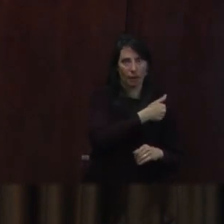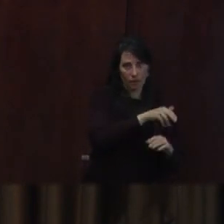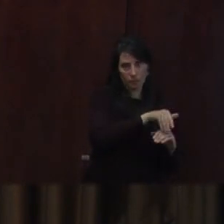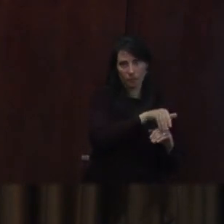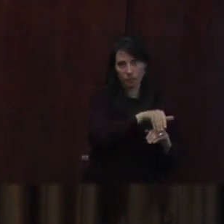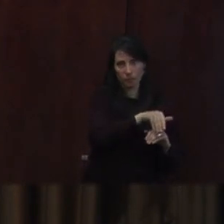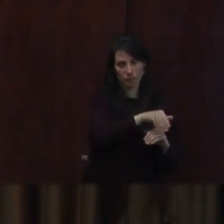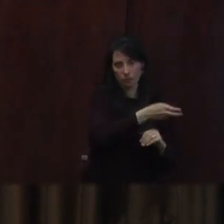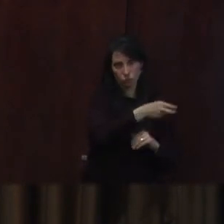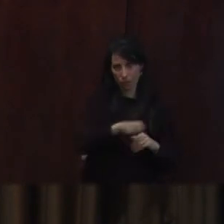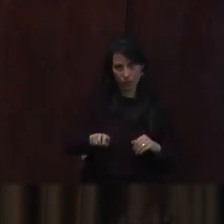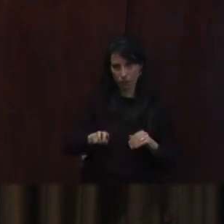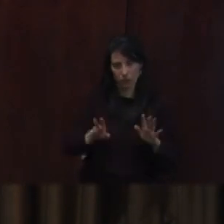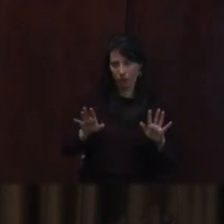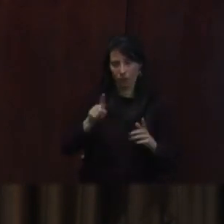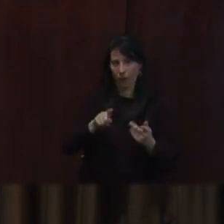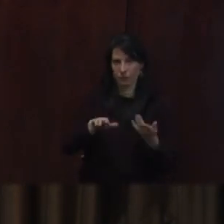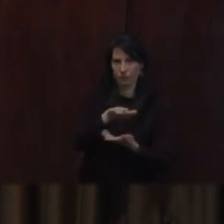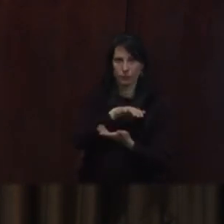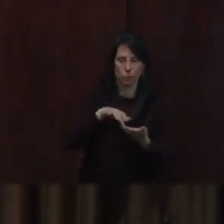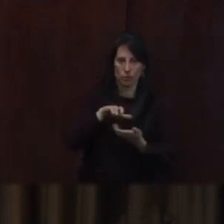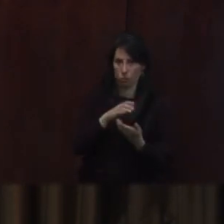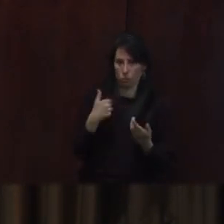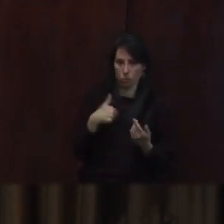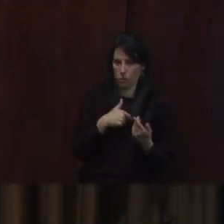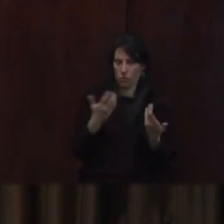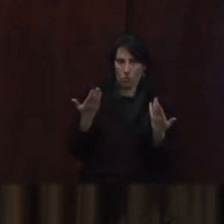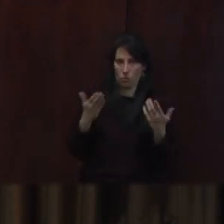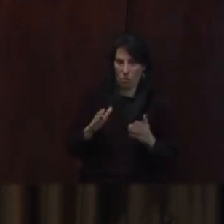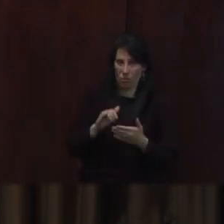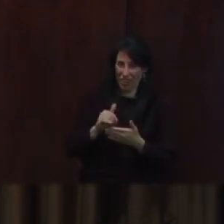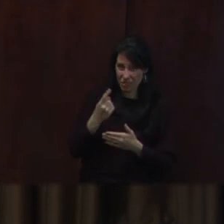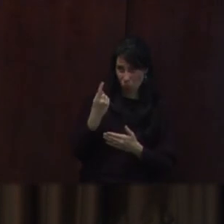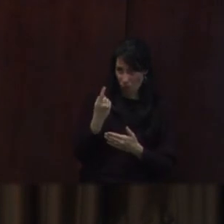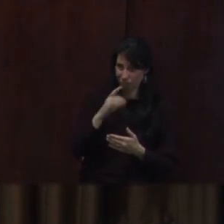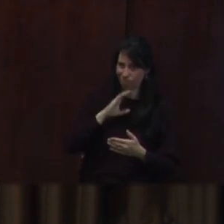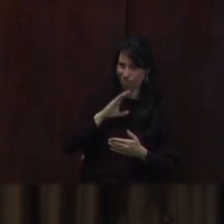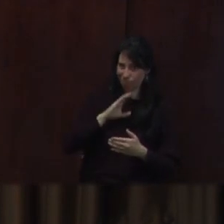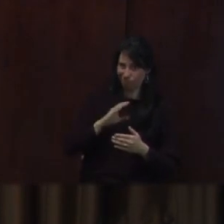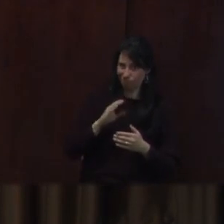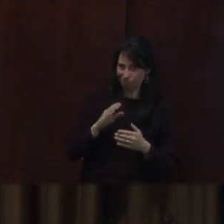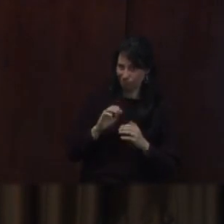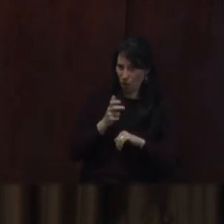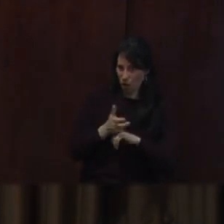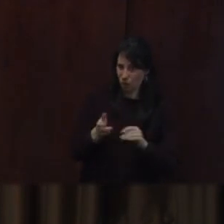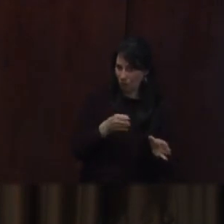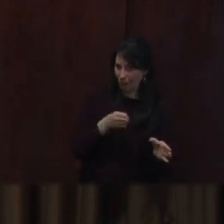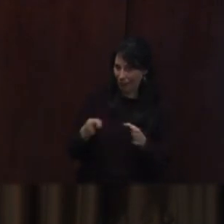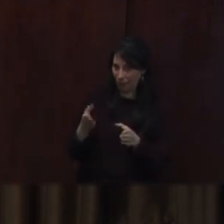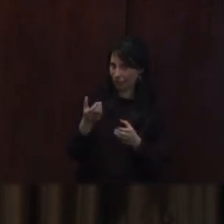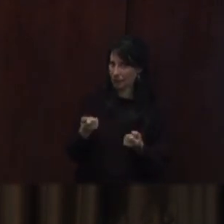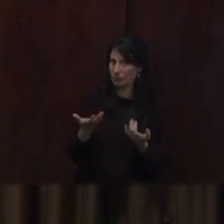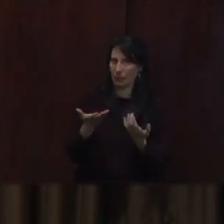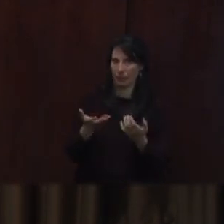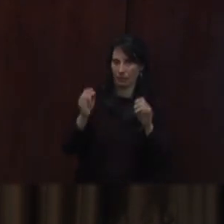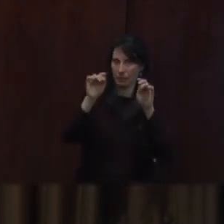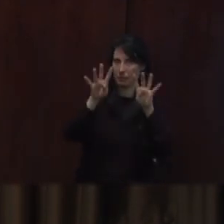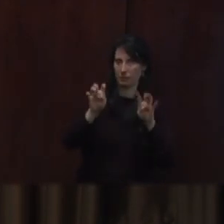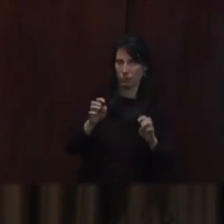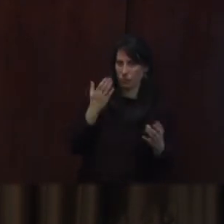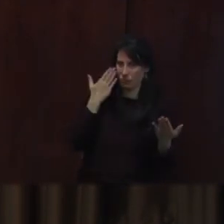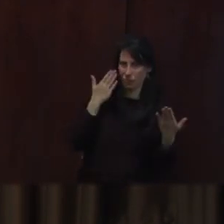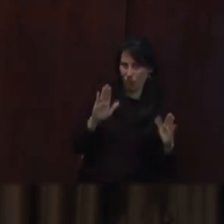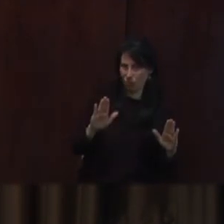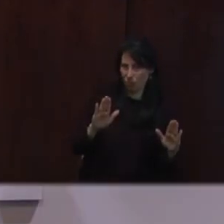yet. And that's part of our hurdles we see in our planning process, is we just don't know that. It seems like something we should or could find out. Is that